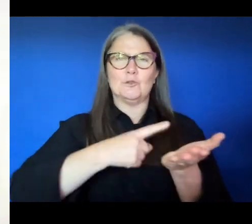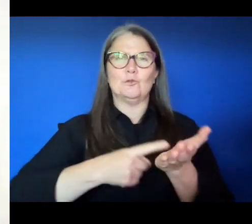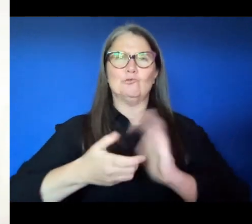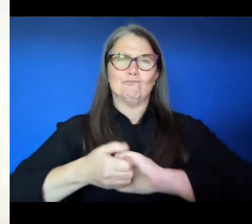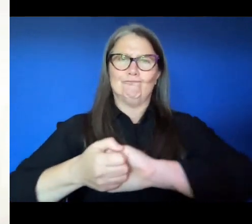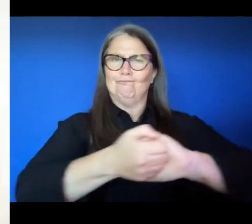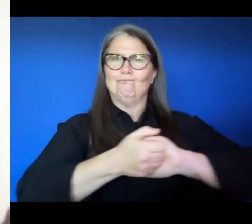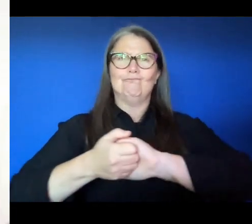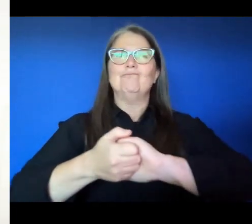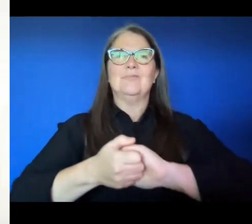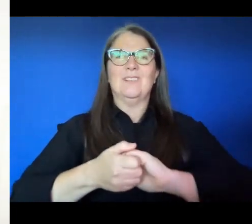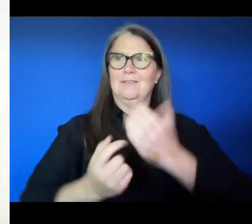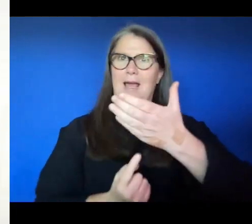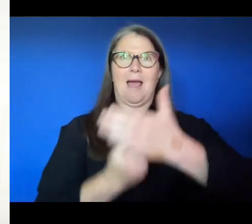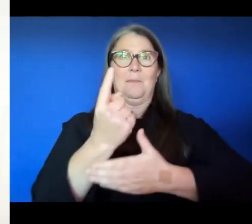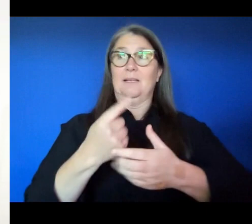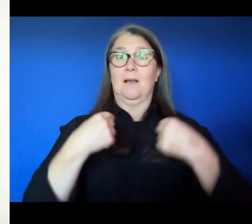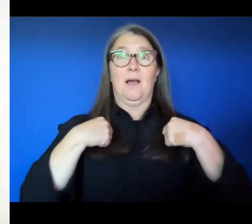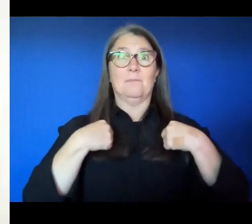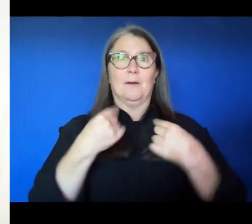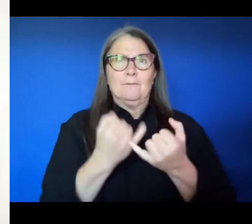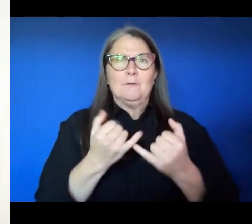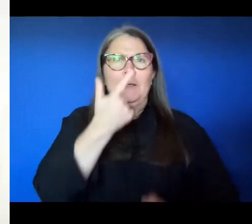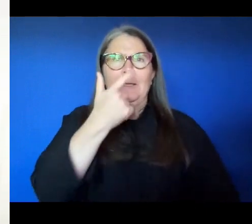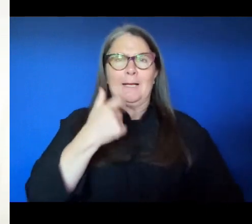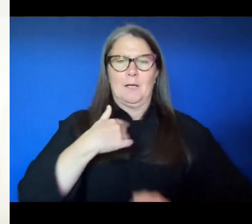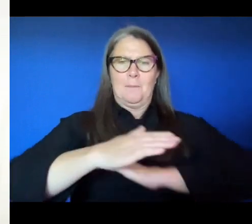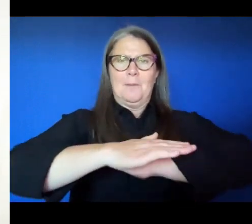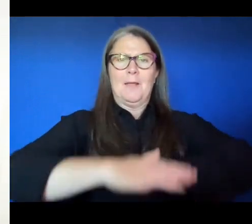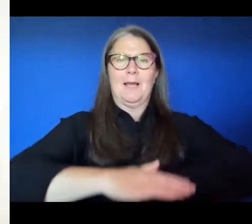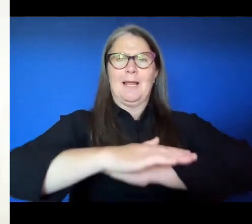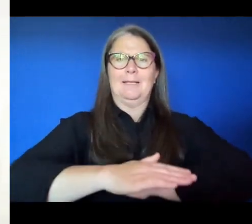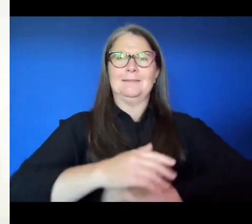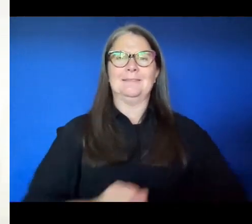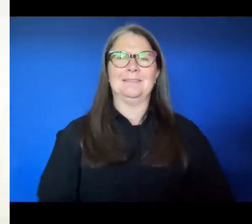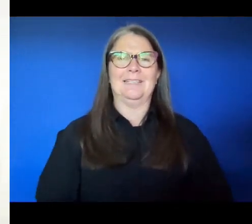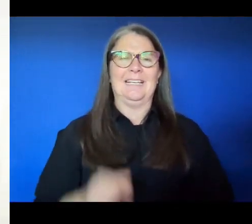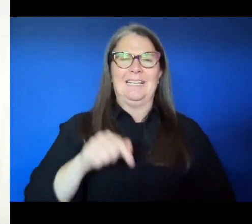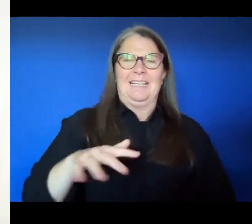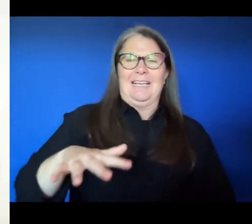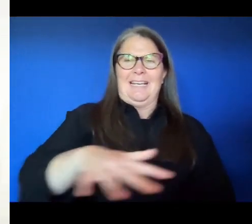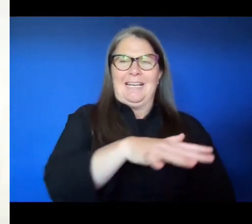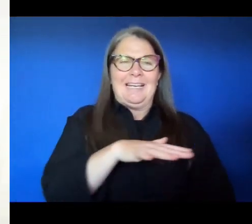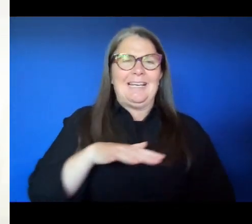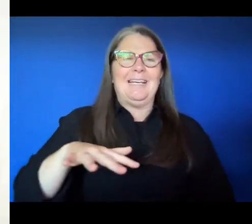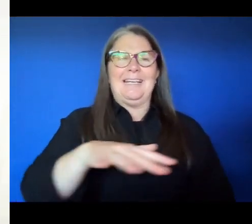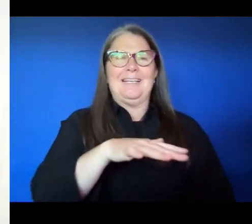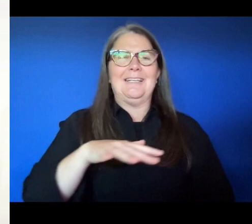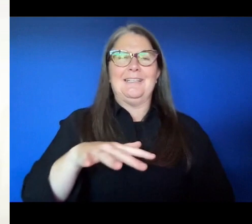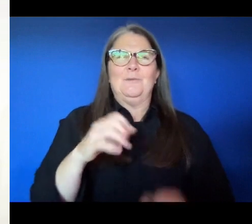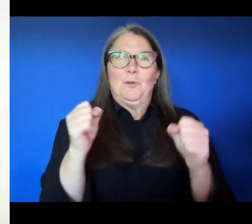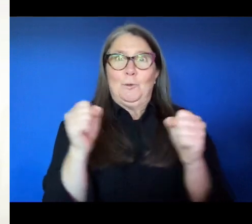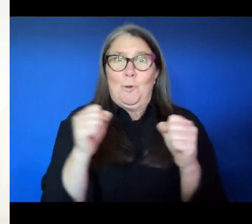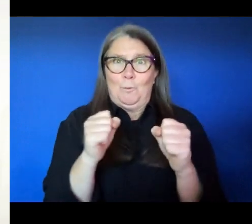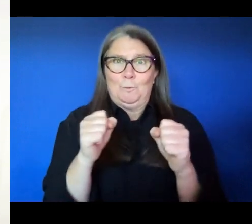remotely today on the beautiful, very cold lands of the Ngunnawal people in a suburb of Canberra, what I'm deeming now